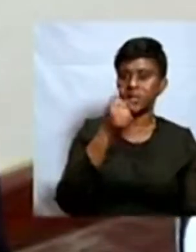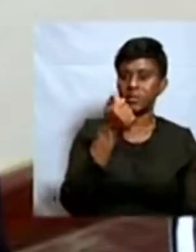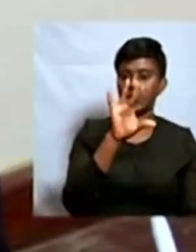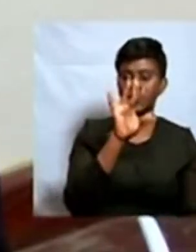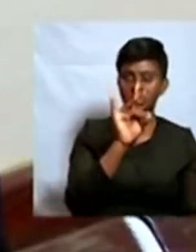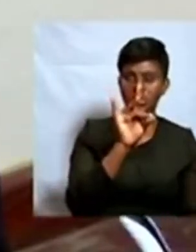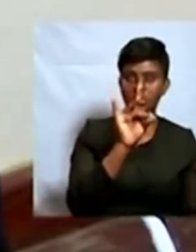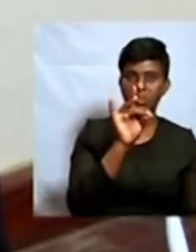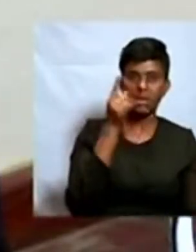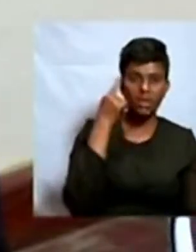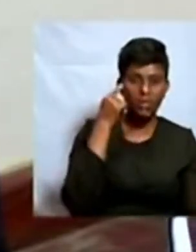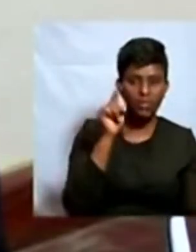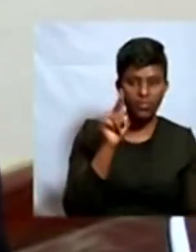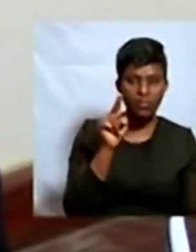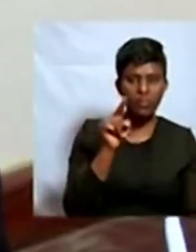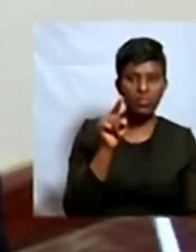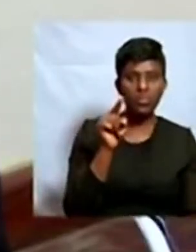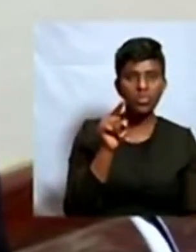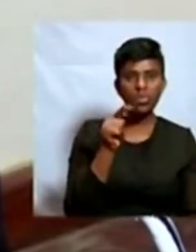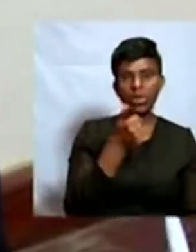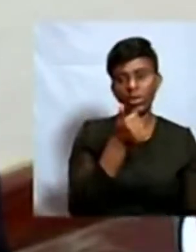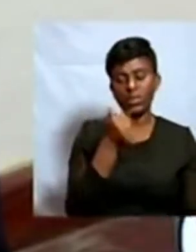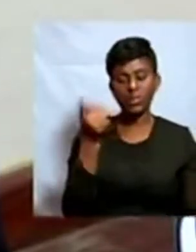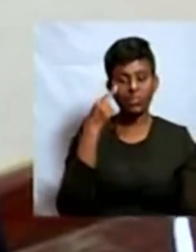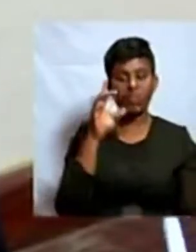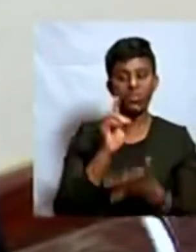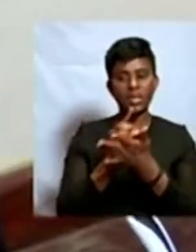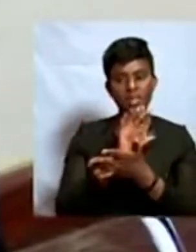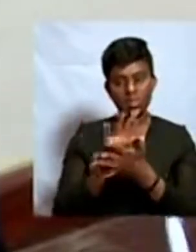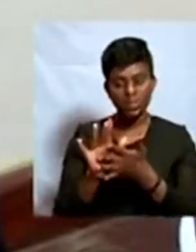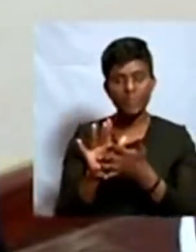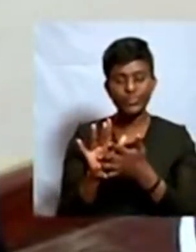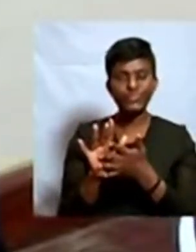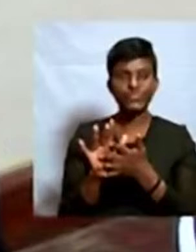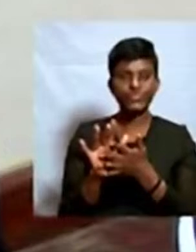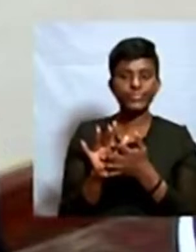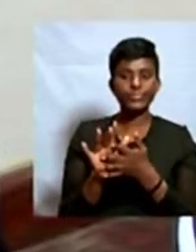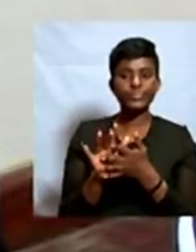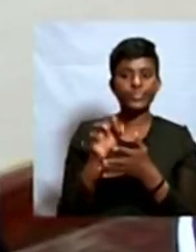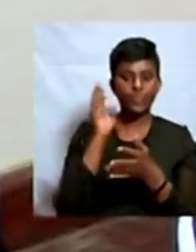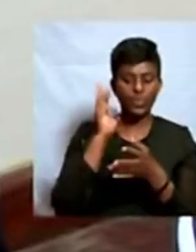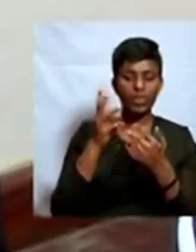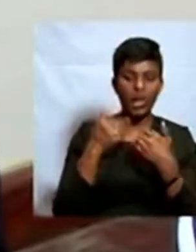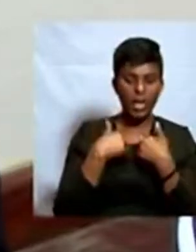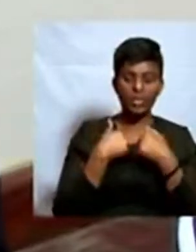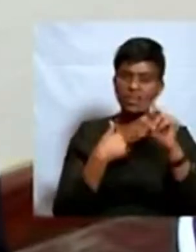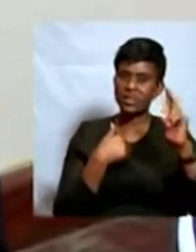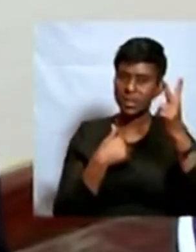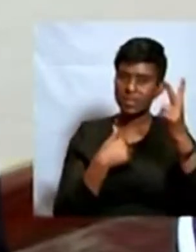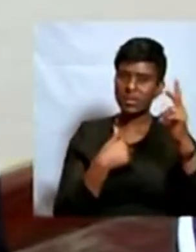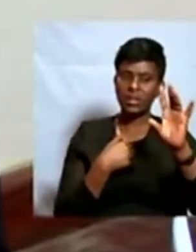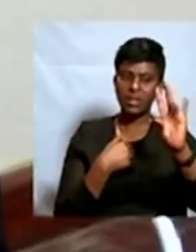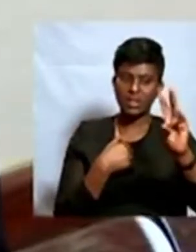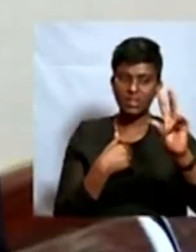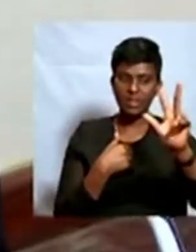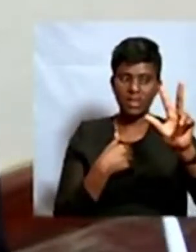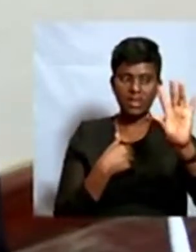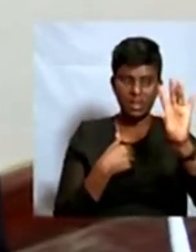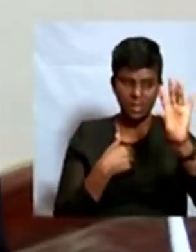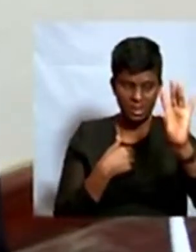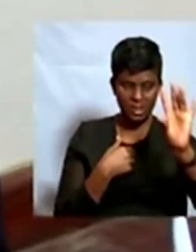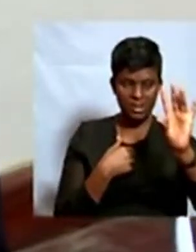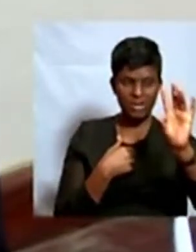the Joburg route and for the Dar es Salaam route. We will have a second 737 aircraft very